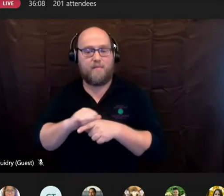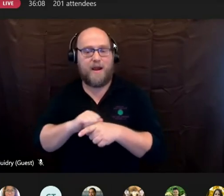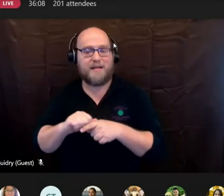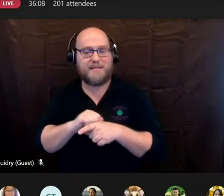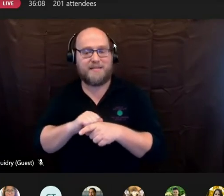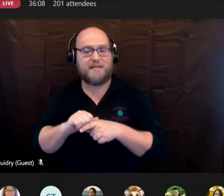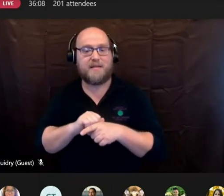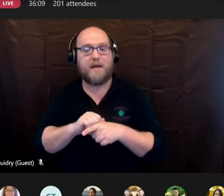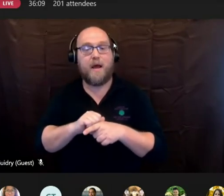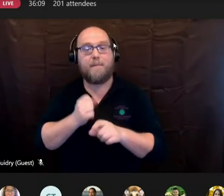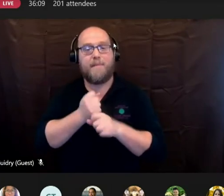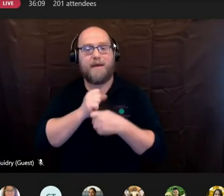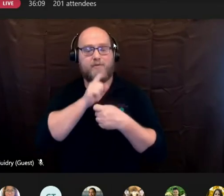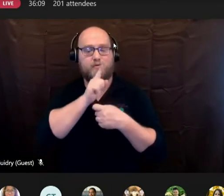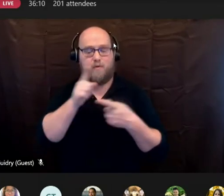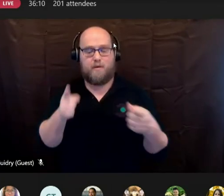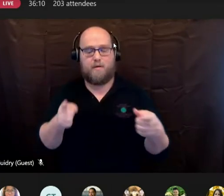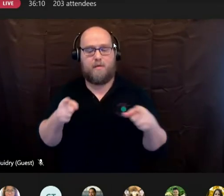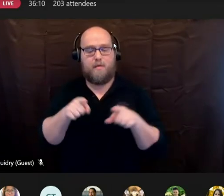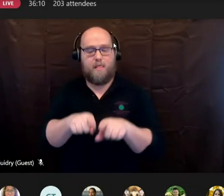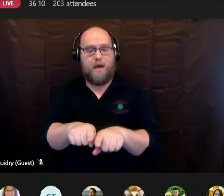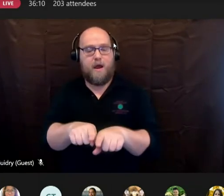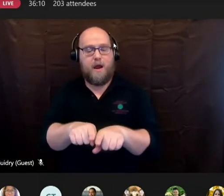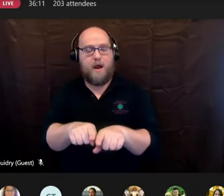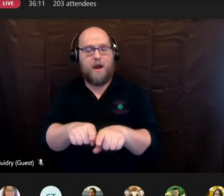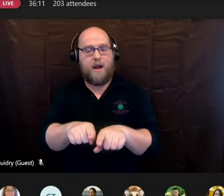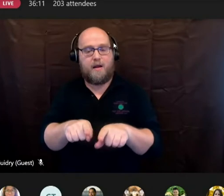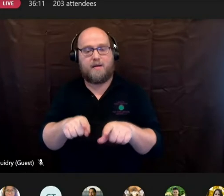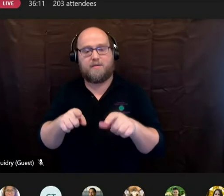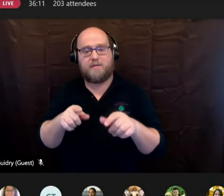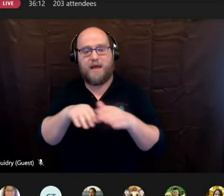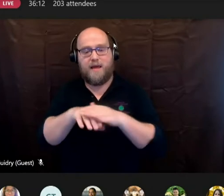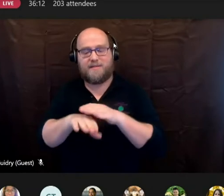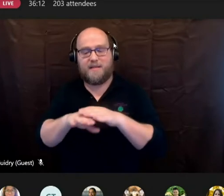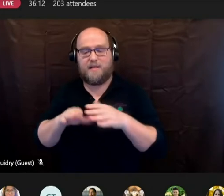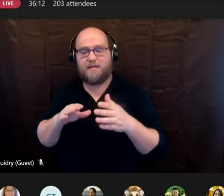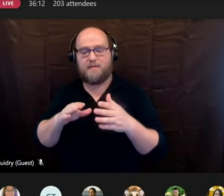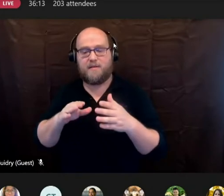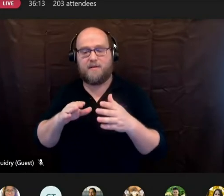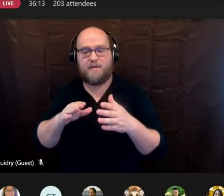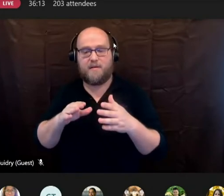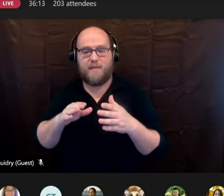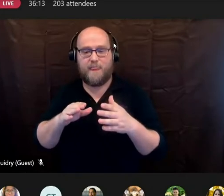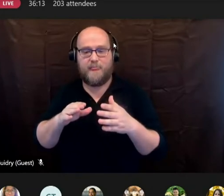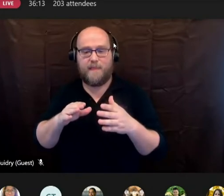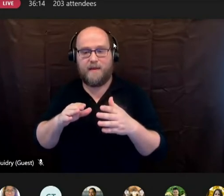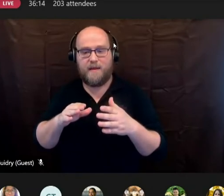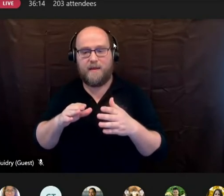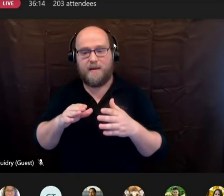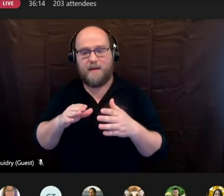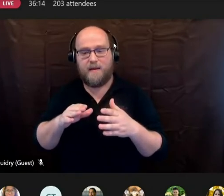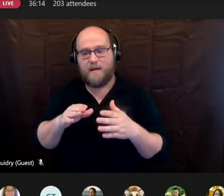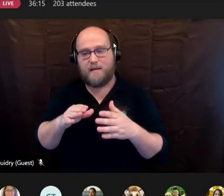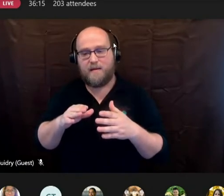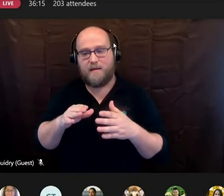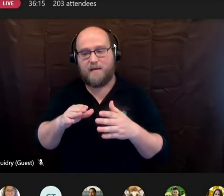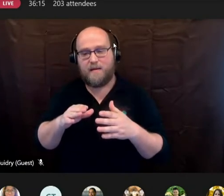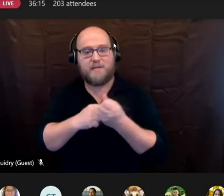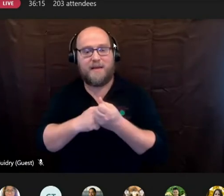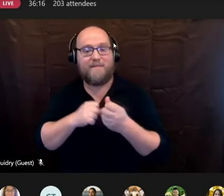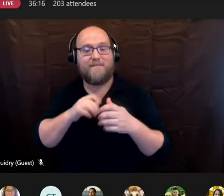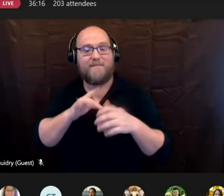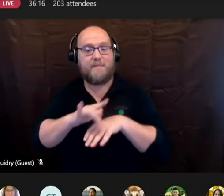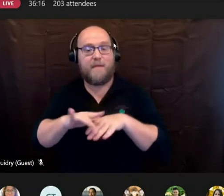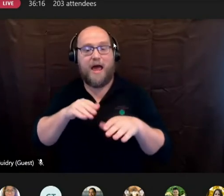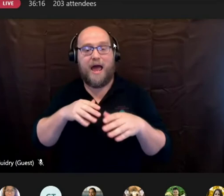to supports available outside of the school day and partner with the City of Seattle levy-funded schools to make sure all supports